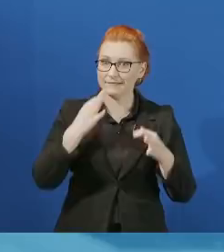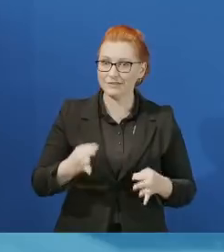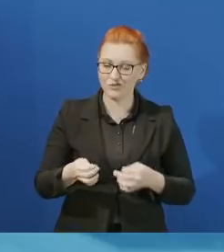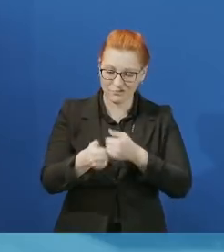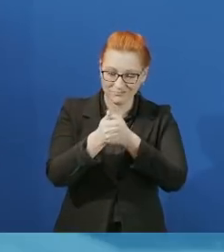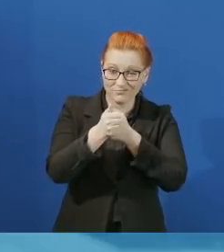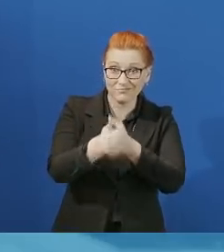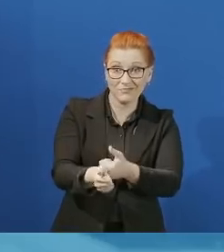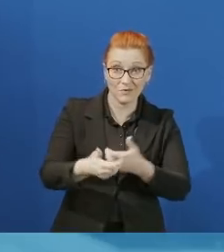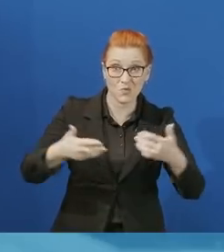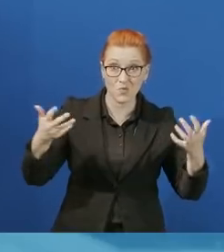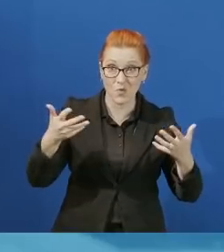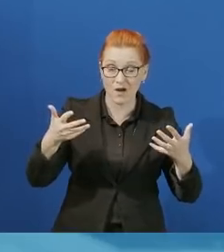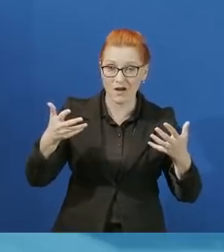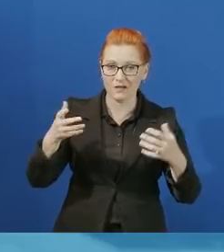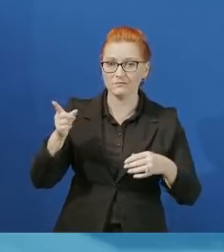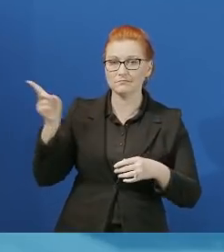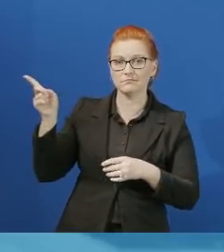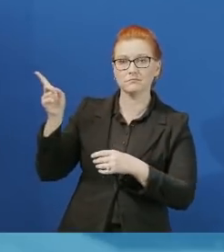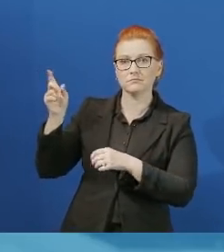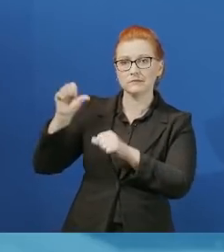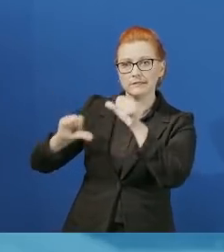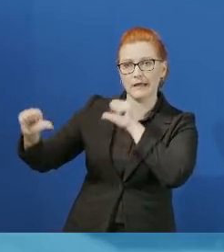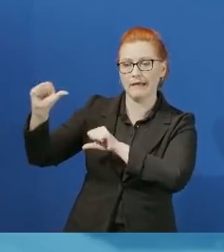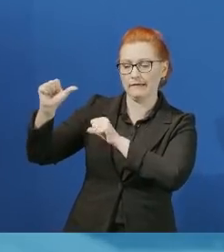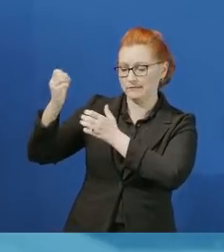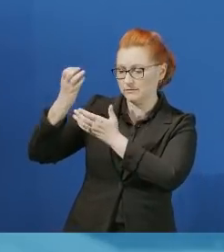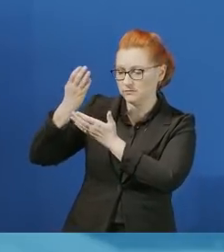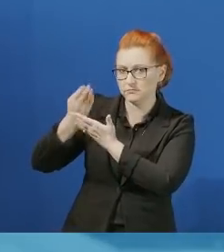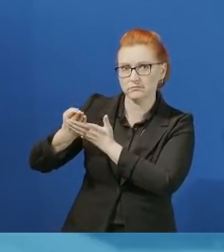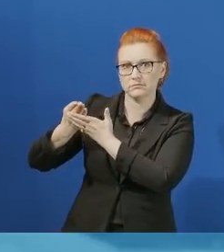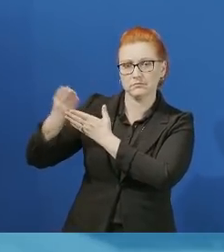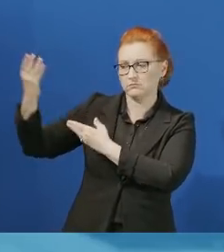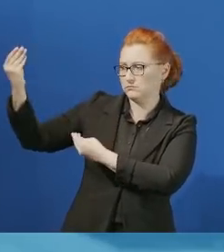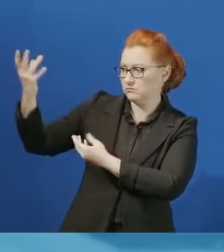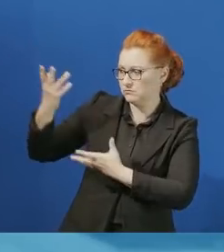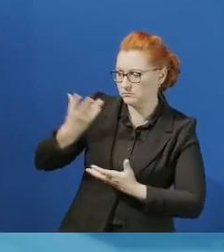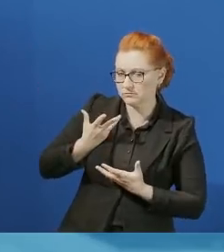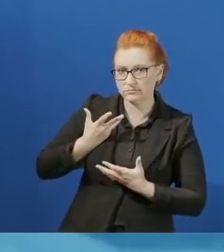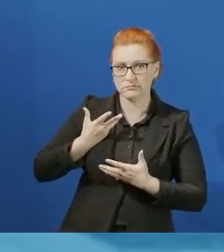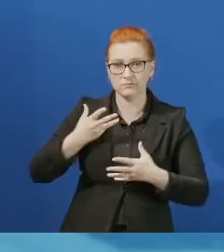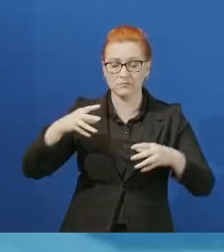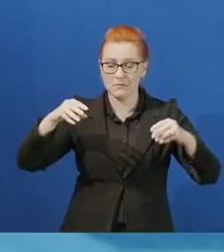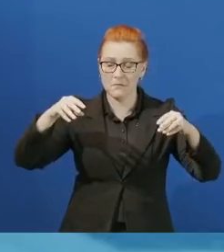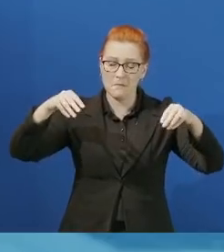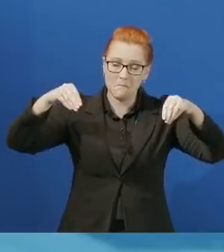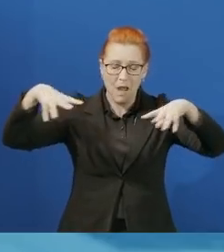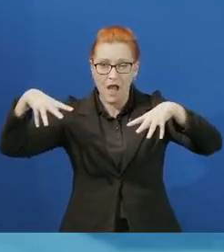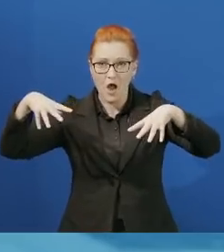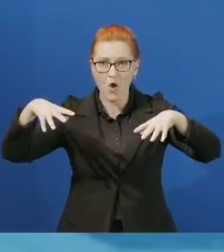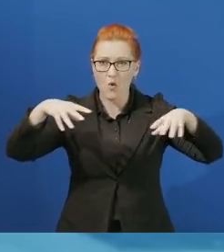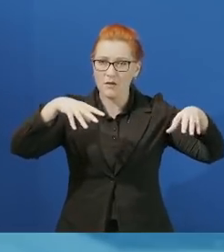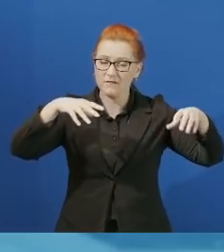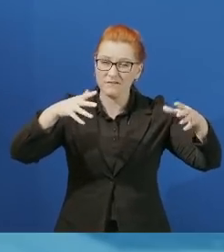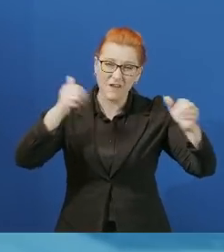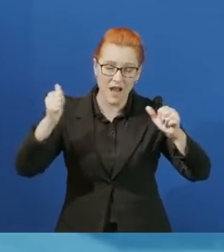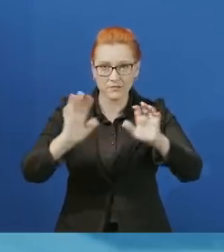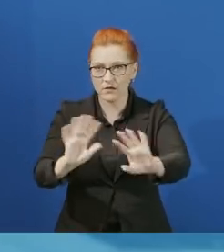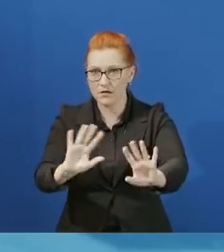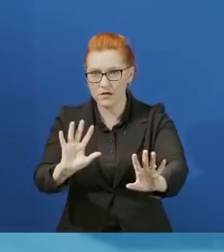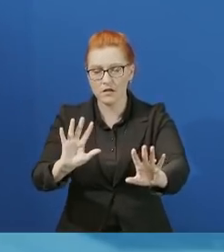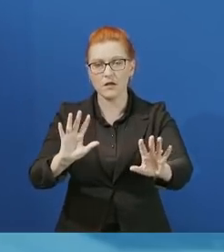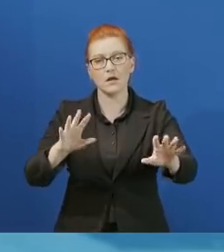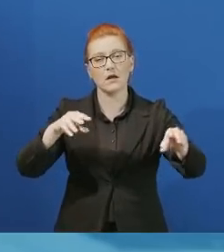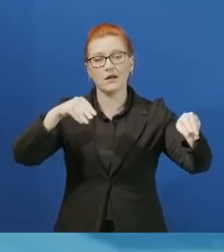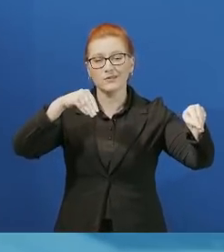decisions to turn the light back on in our economy, to allow people to get out and make a living while not putting our